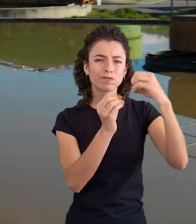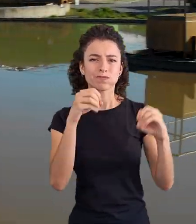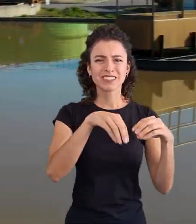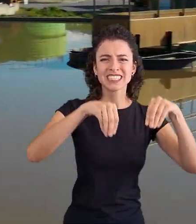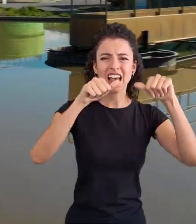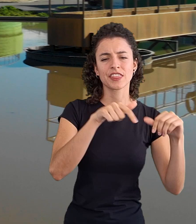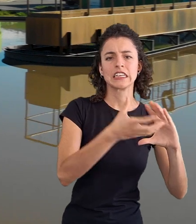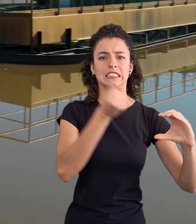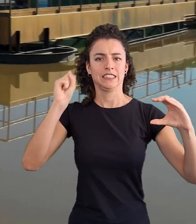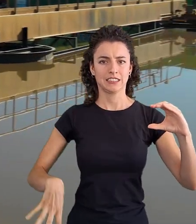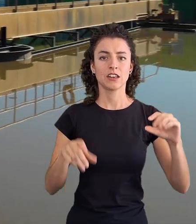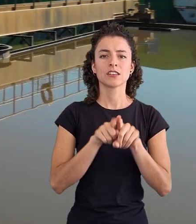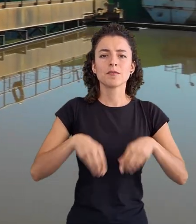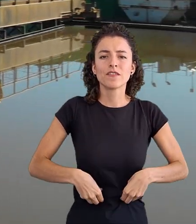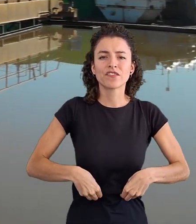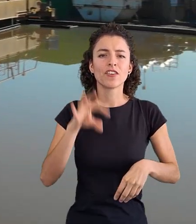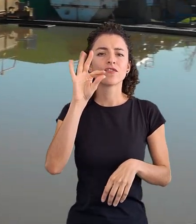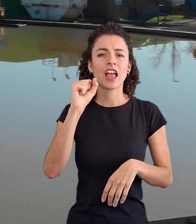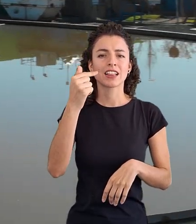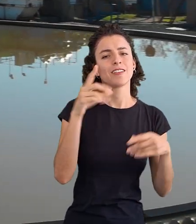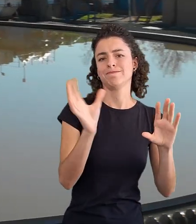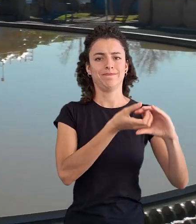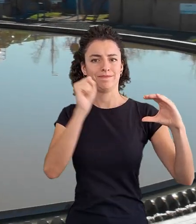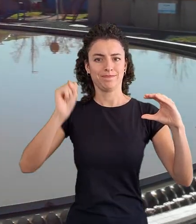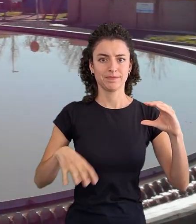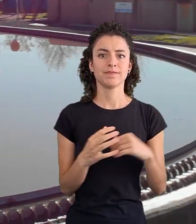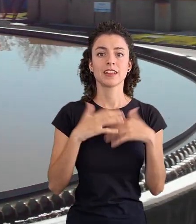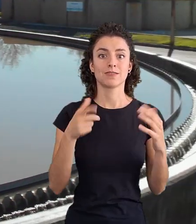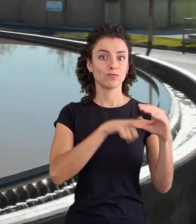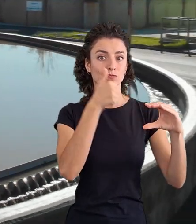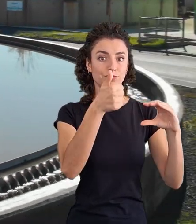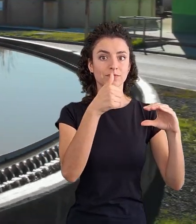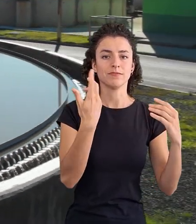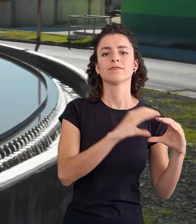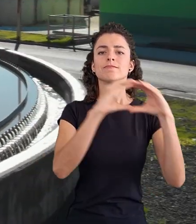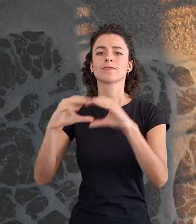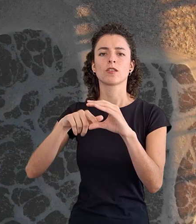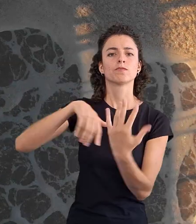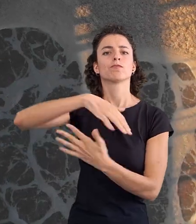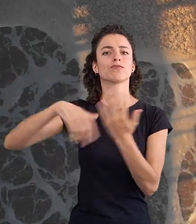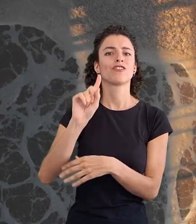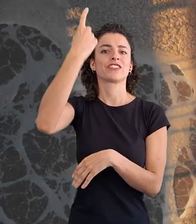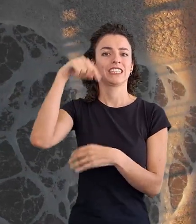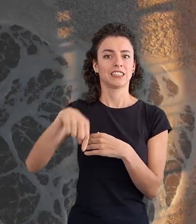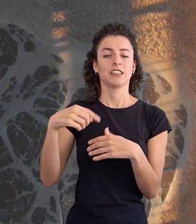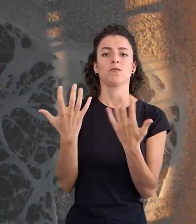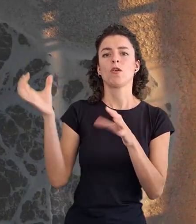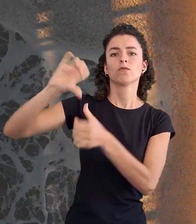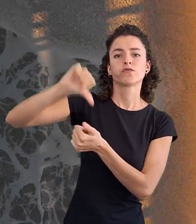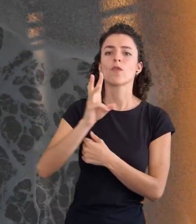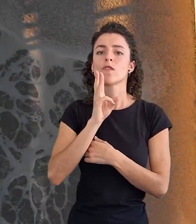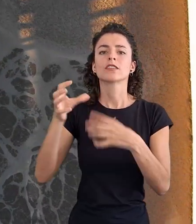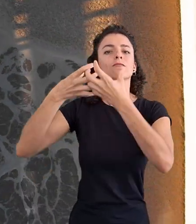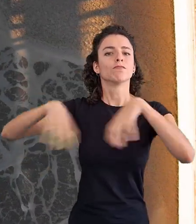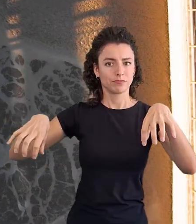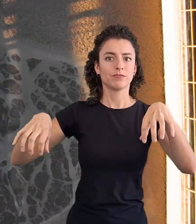we retrieve the first sludge which already contains a small percentage of organic material. Subsequently, the